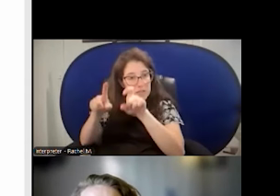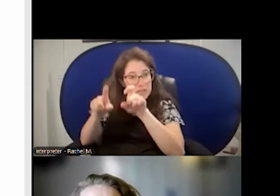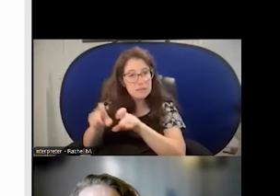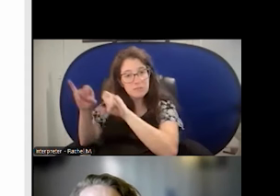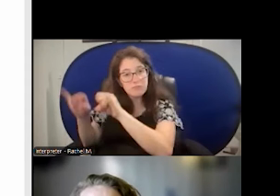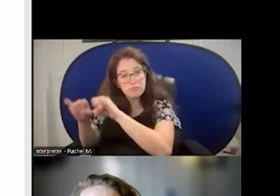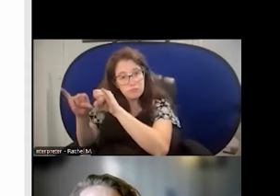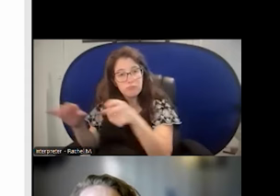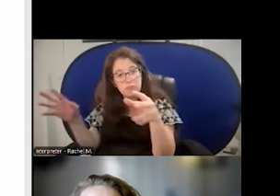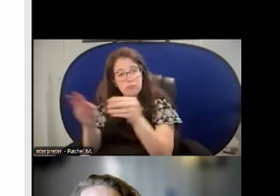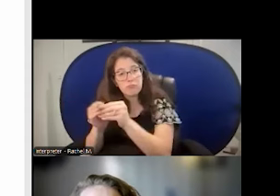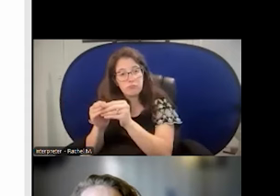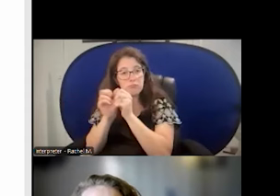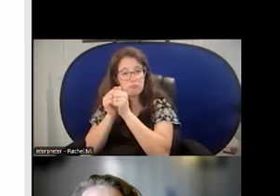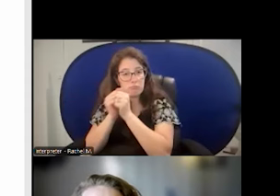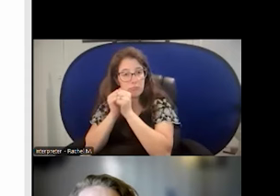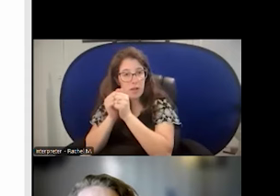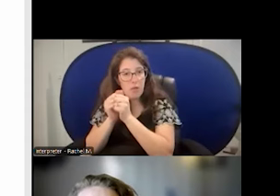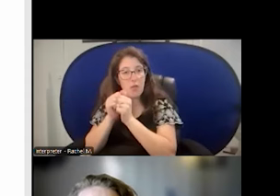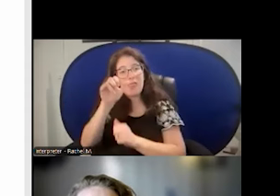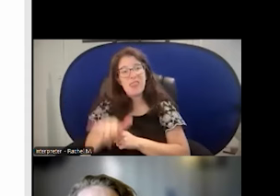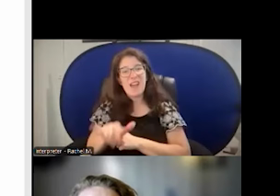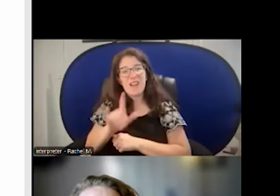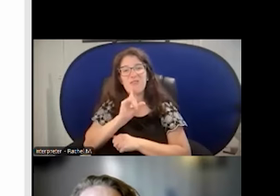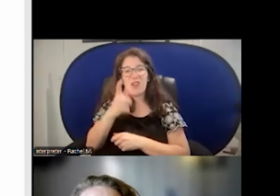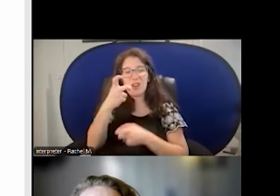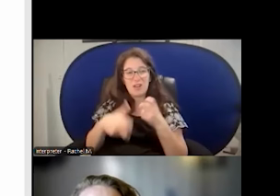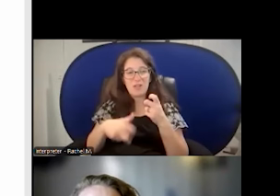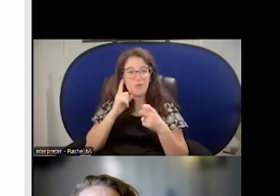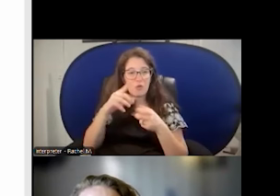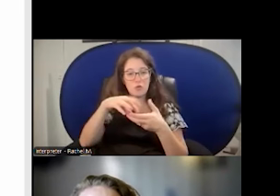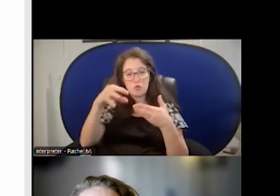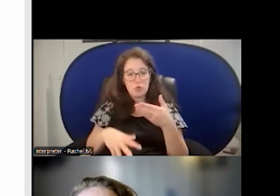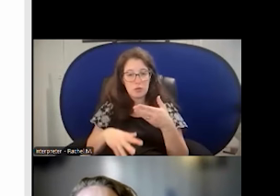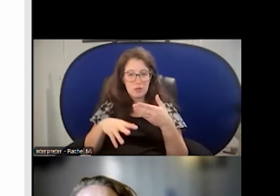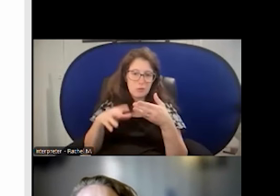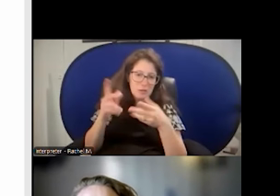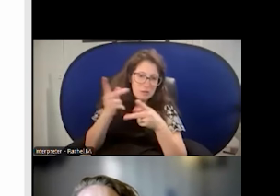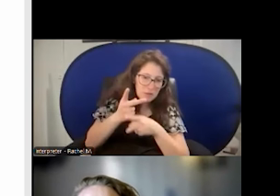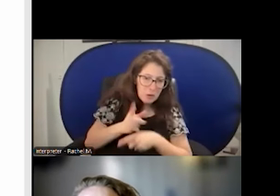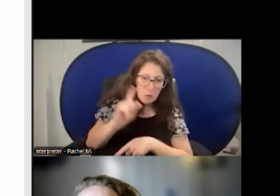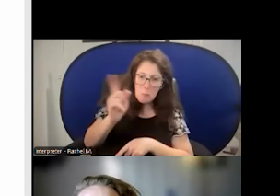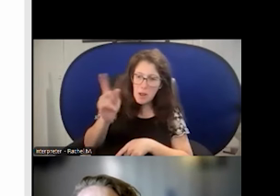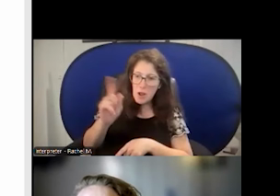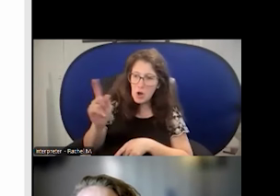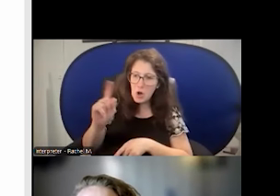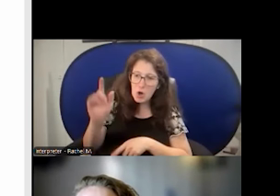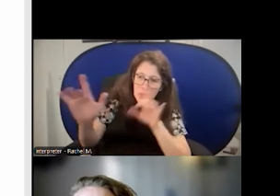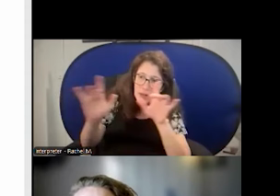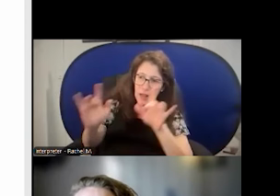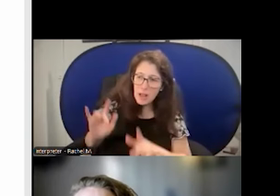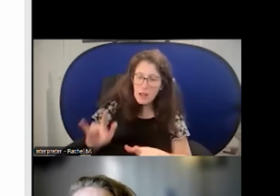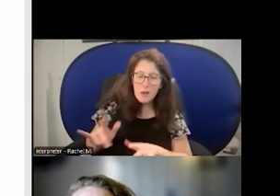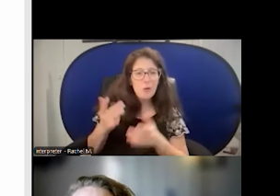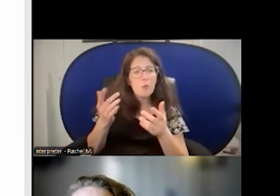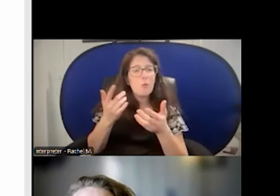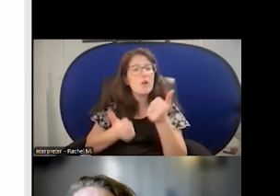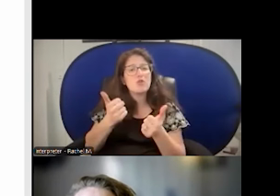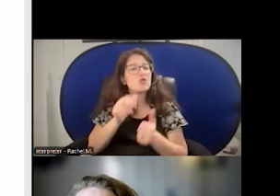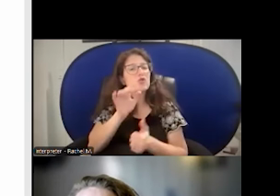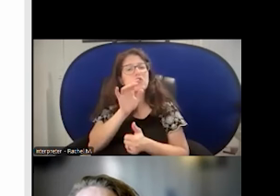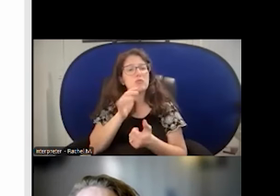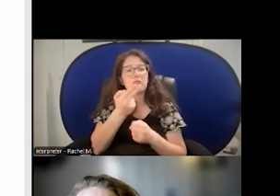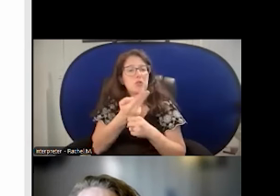a siloed method, and that makes it very hard for the students to navigate through the course. So it's a lot easier if you set it up